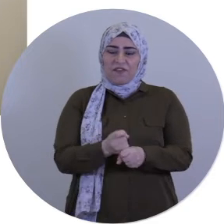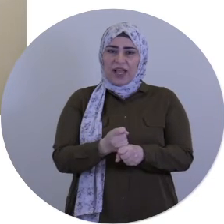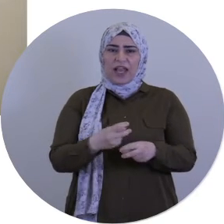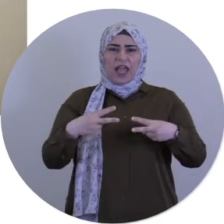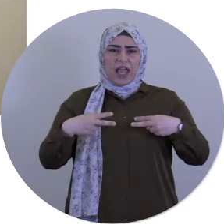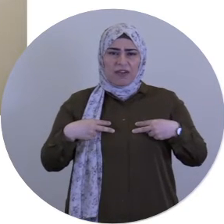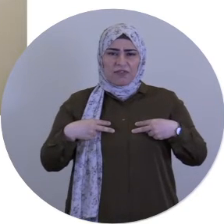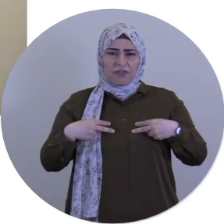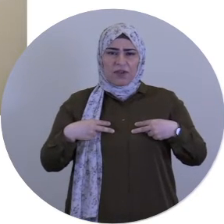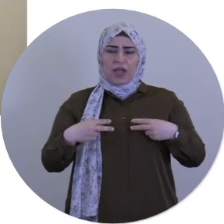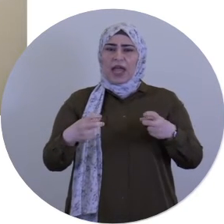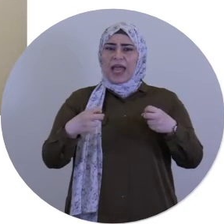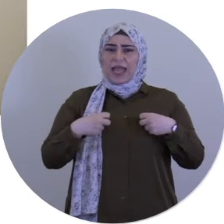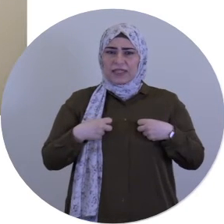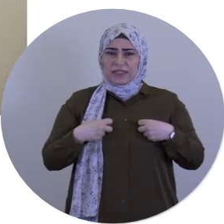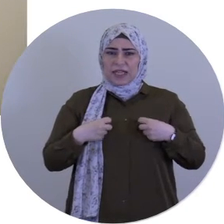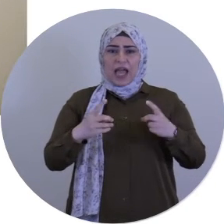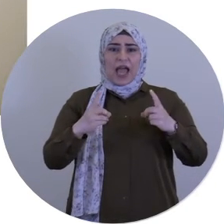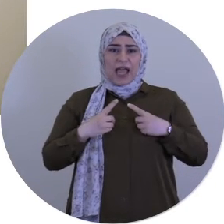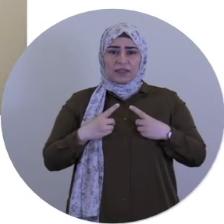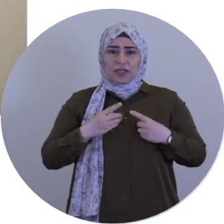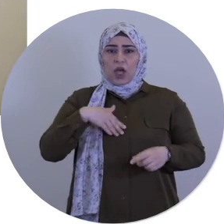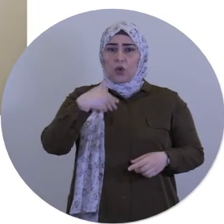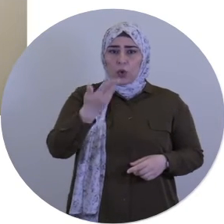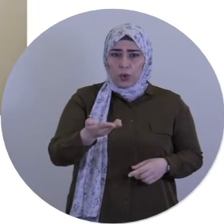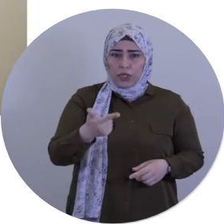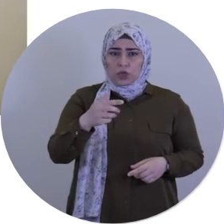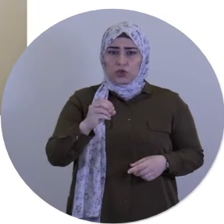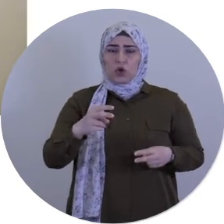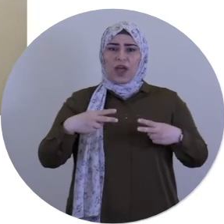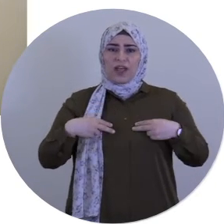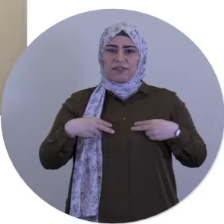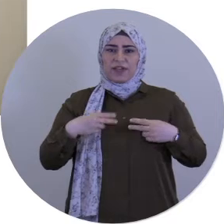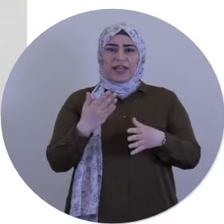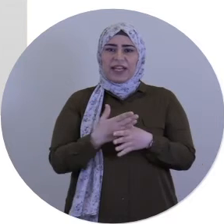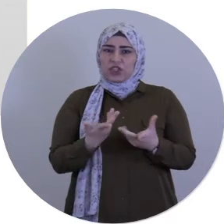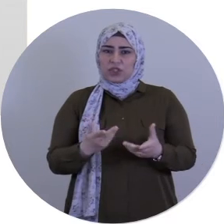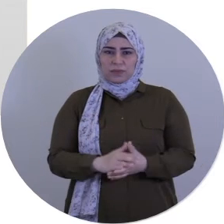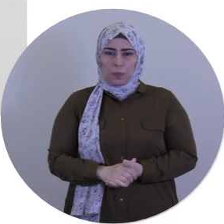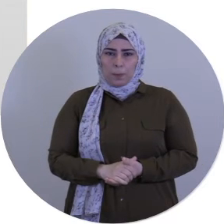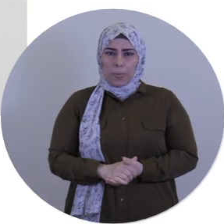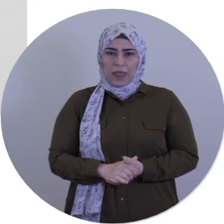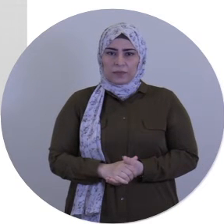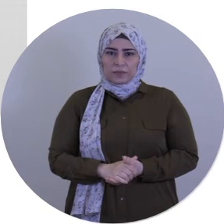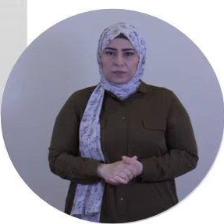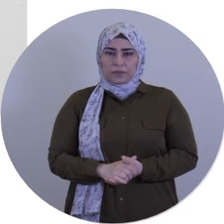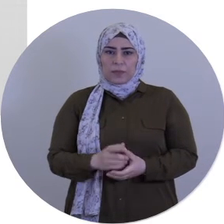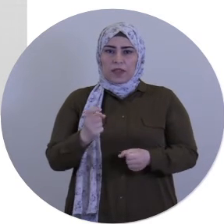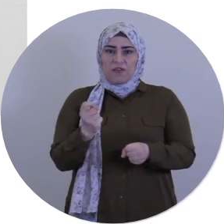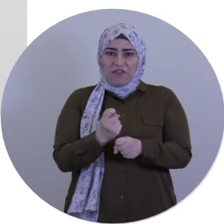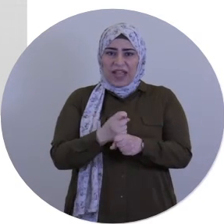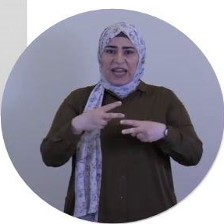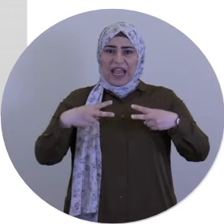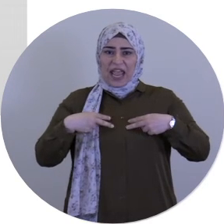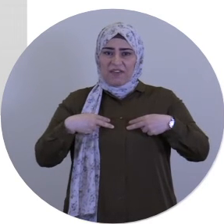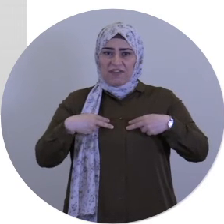with going to have? And why are some with has? Well, here's the trick. The tense of have is based on the tense of